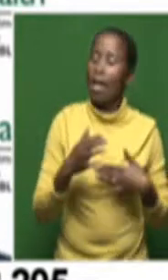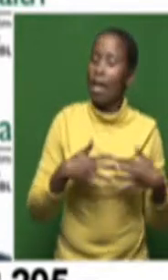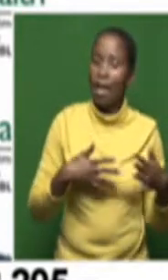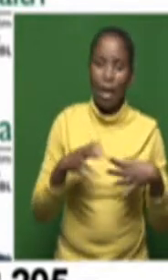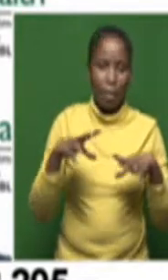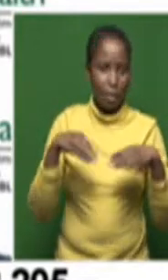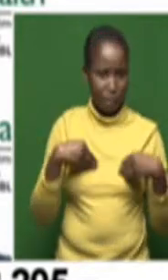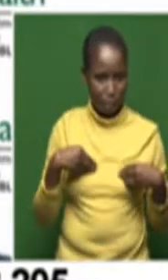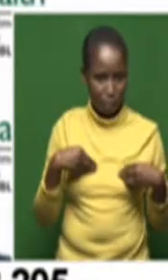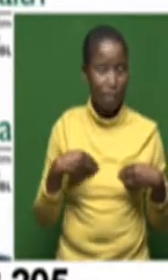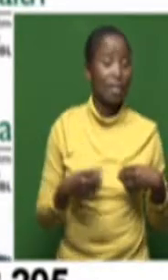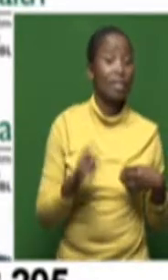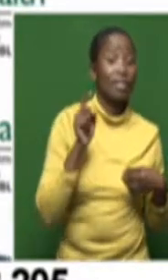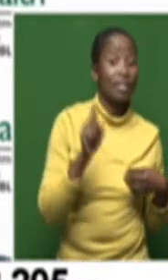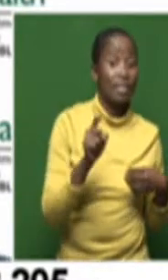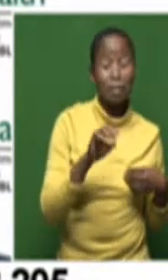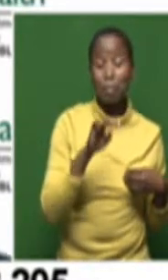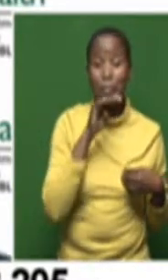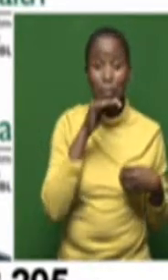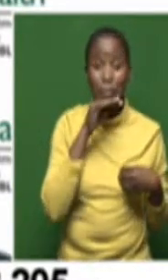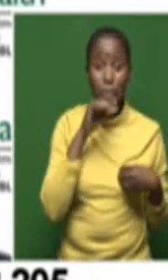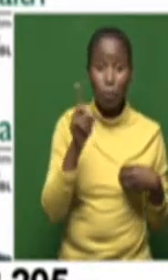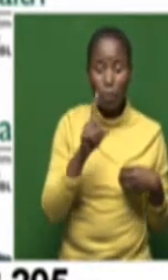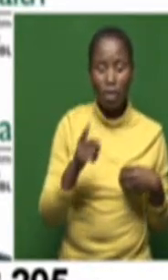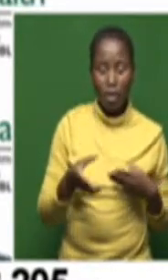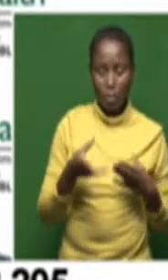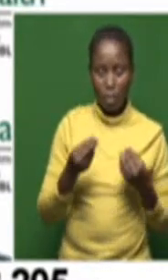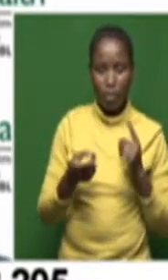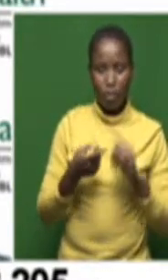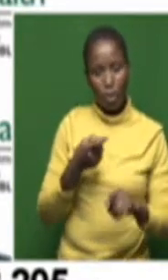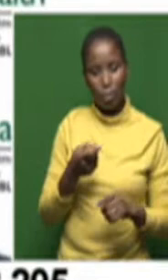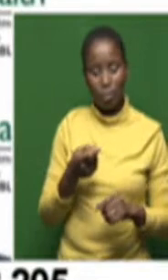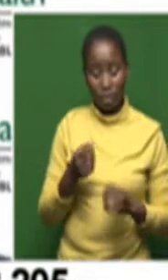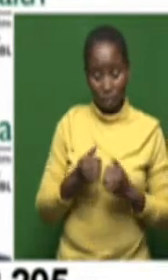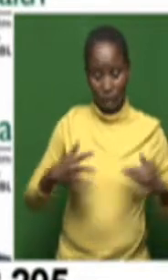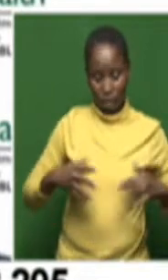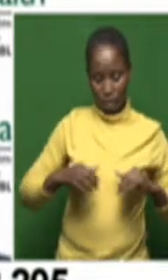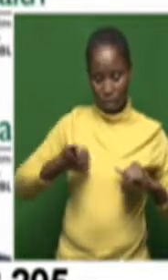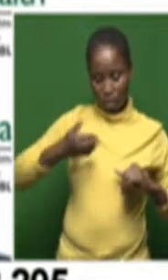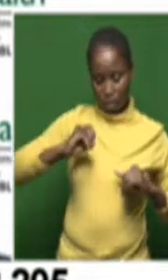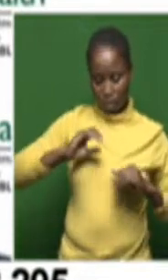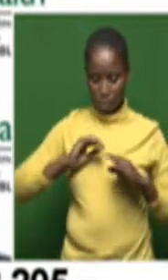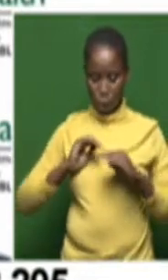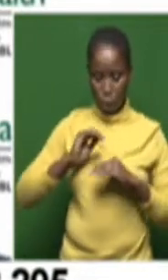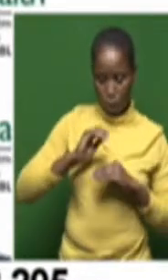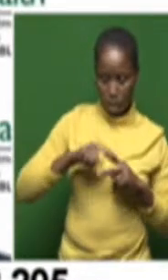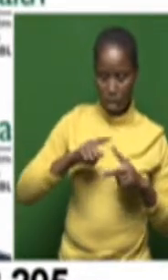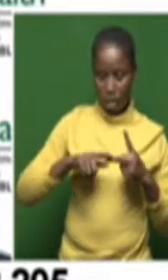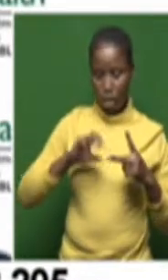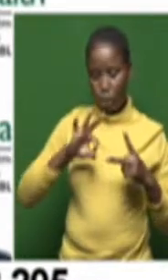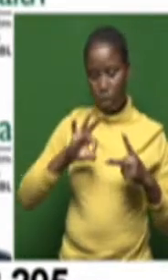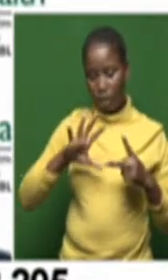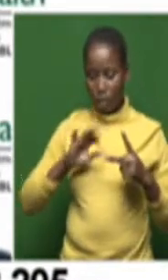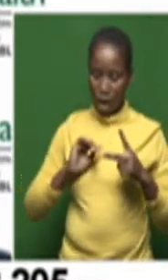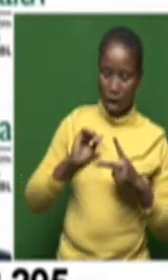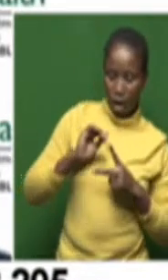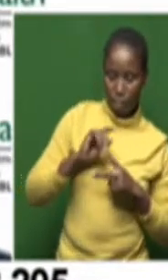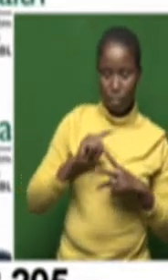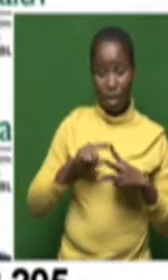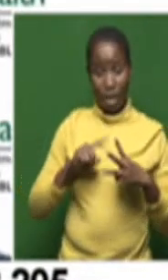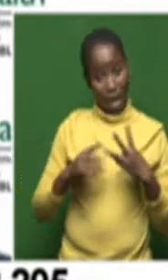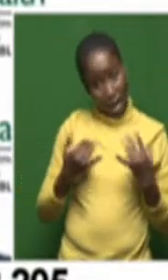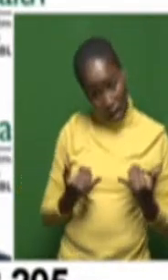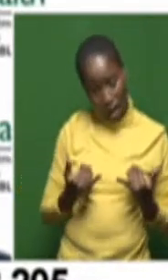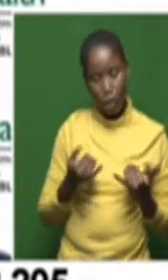meant that we, having come from the 60 up, 50 up, now and 35 up, we're now opening for